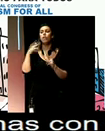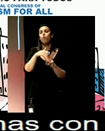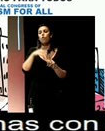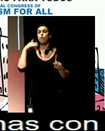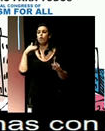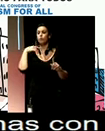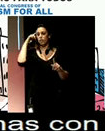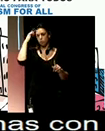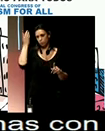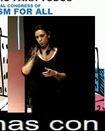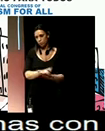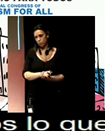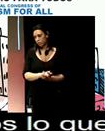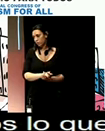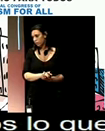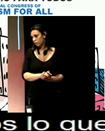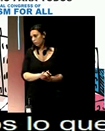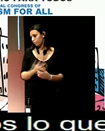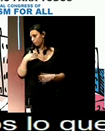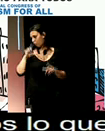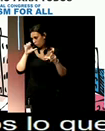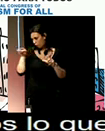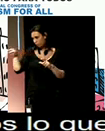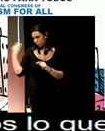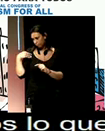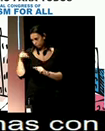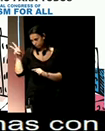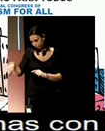We worked in the Forum of Cultures.